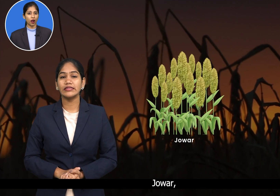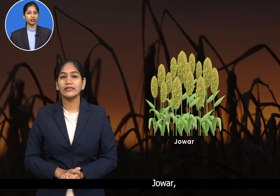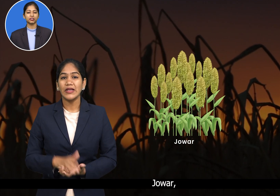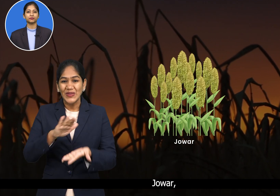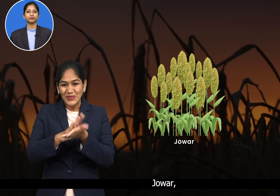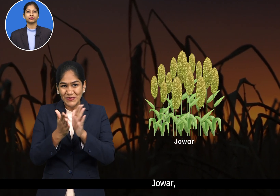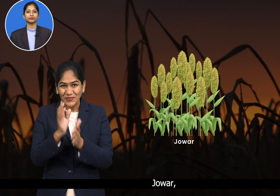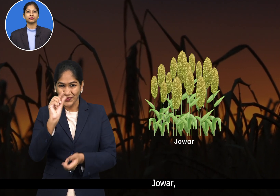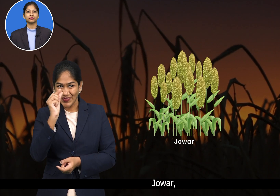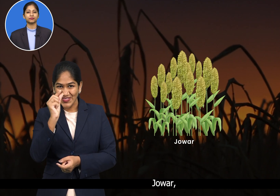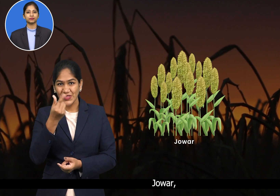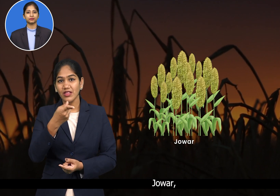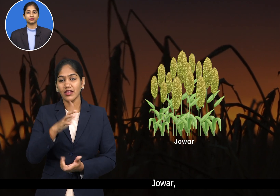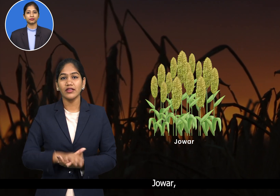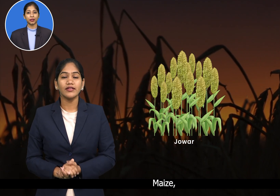jowar,